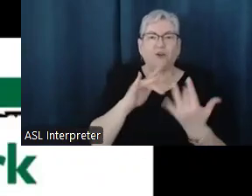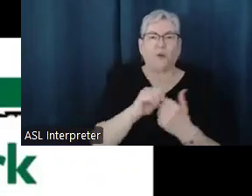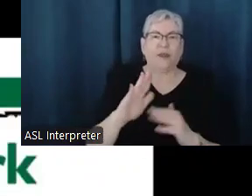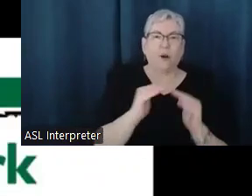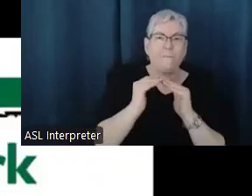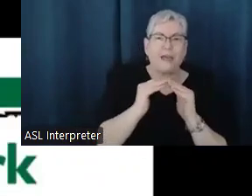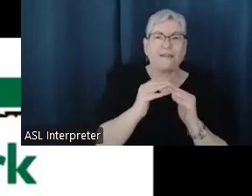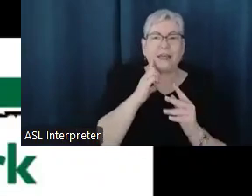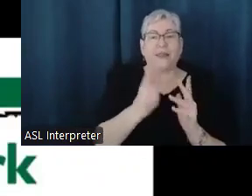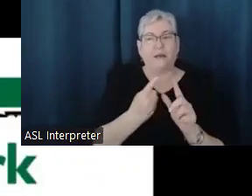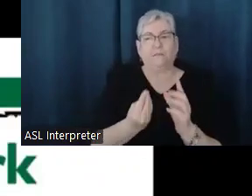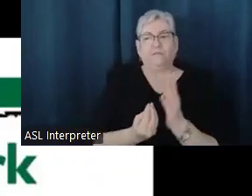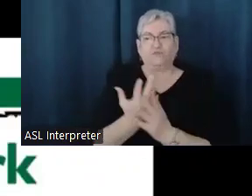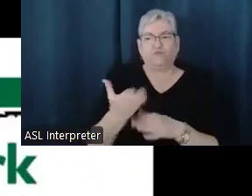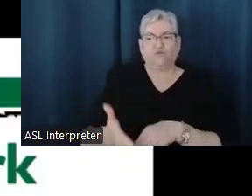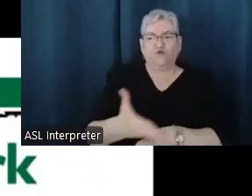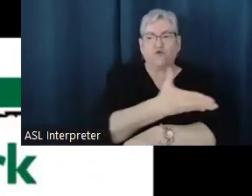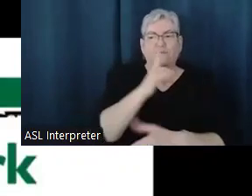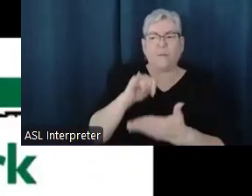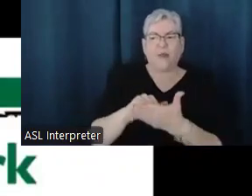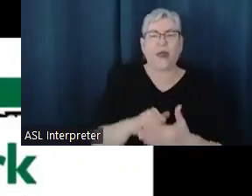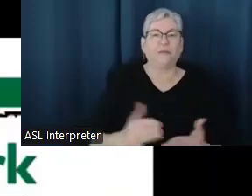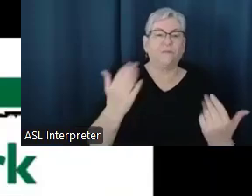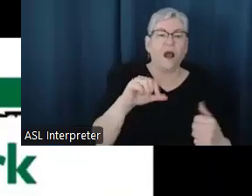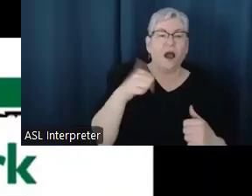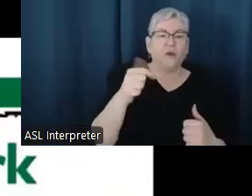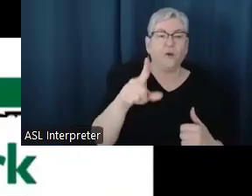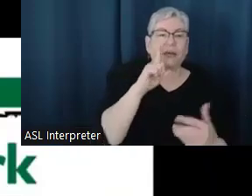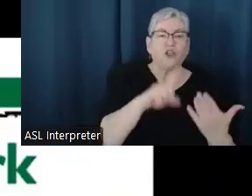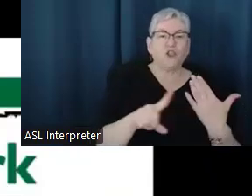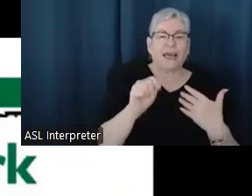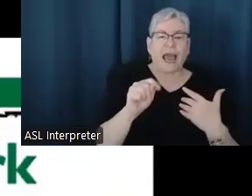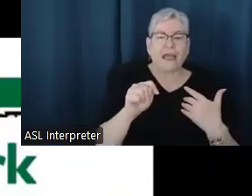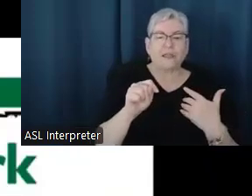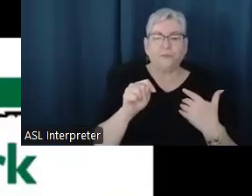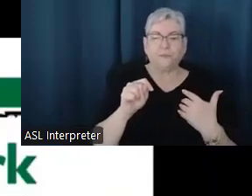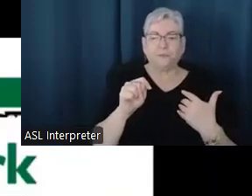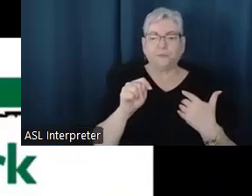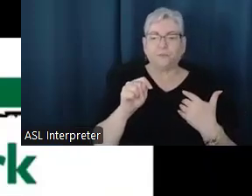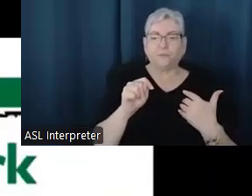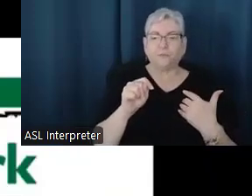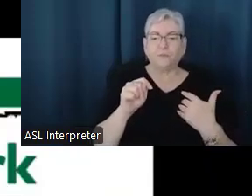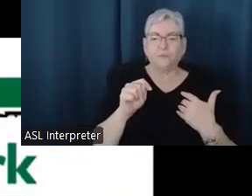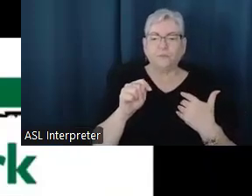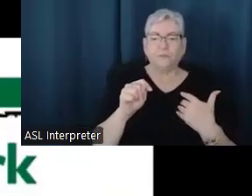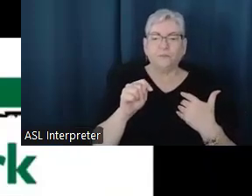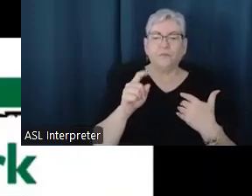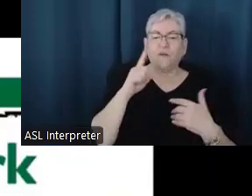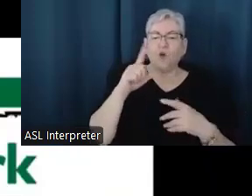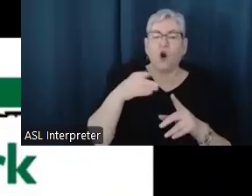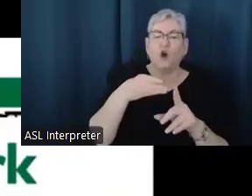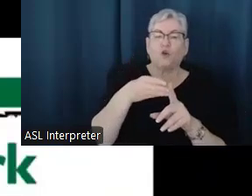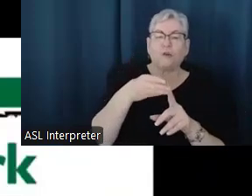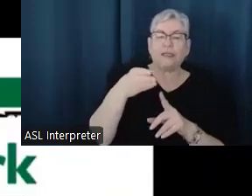that. Some other places that you can check out, this again is just one, but the Division on Career Development and Transition